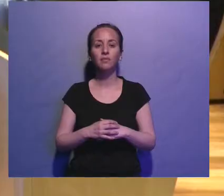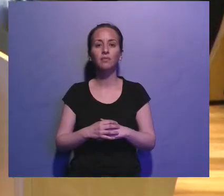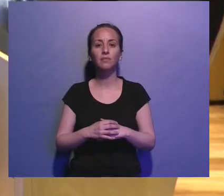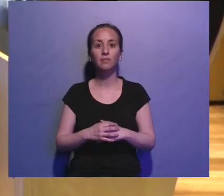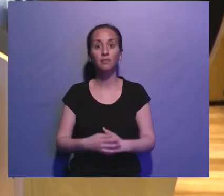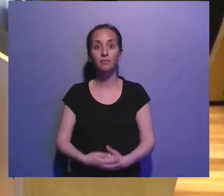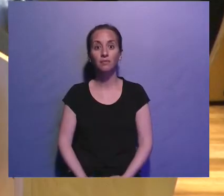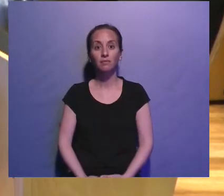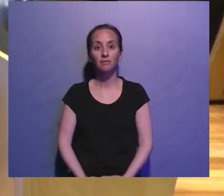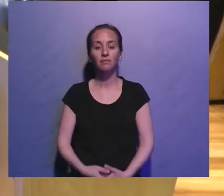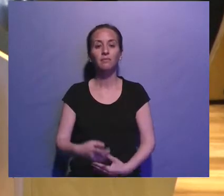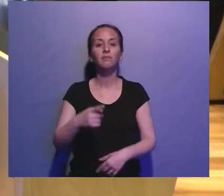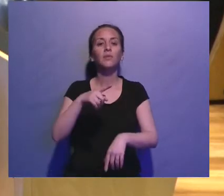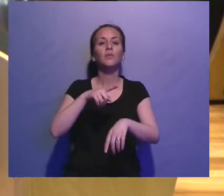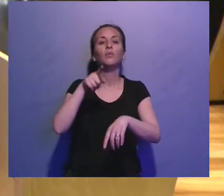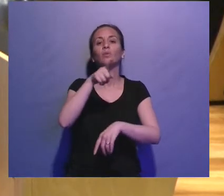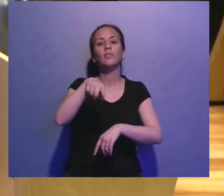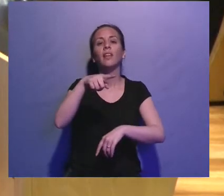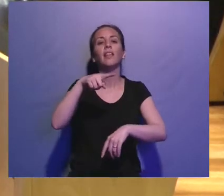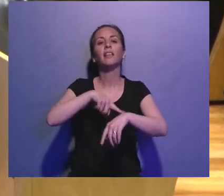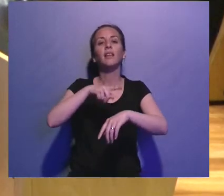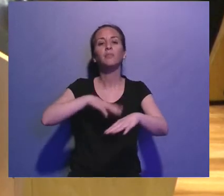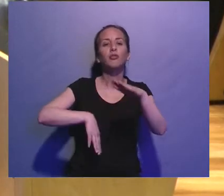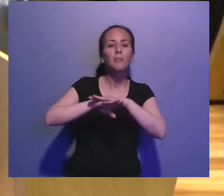And the other was your